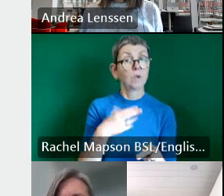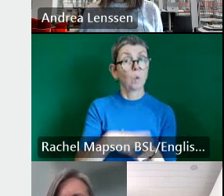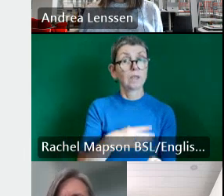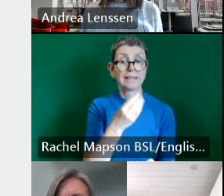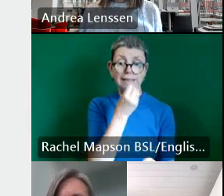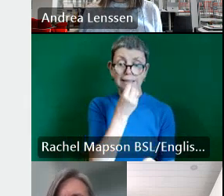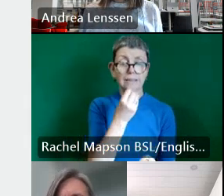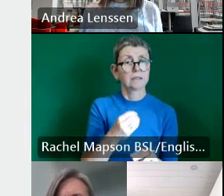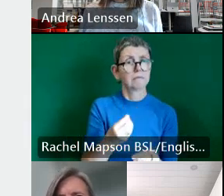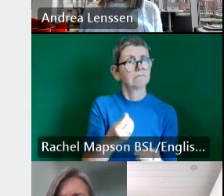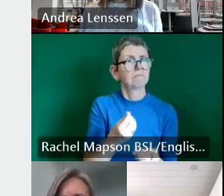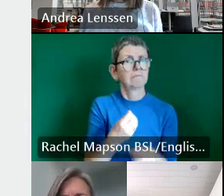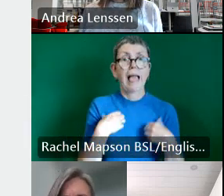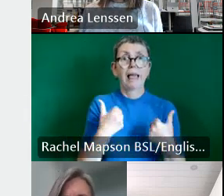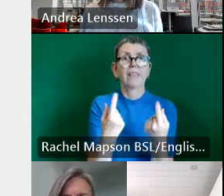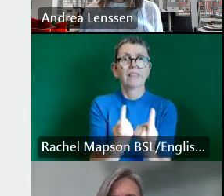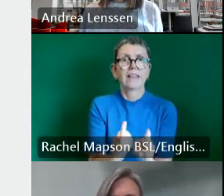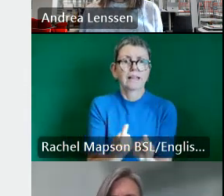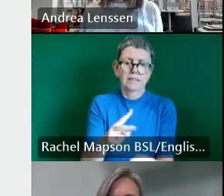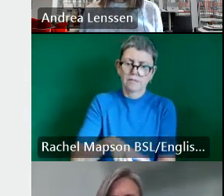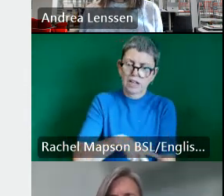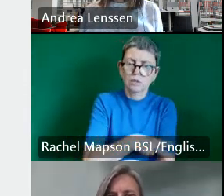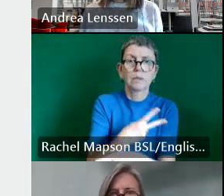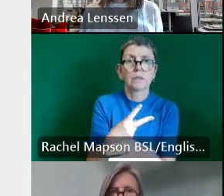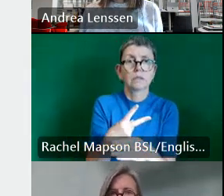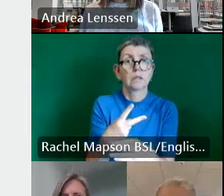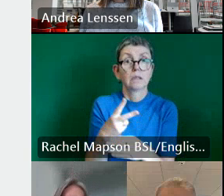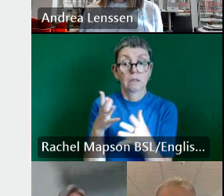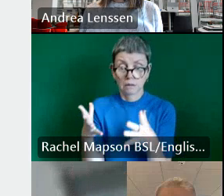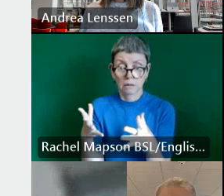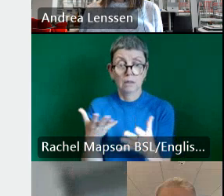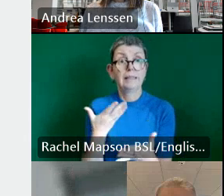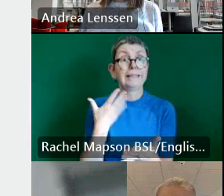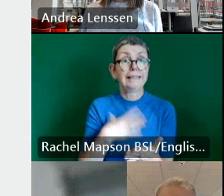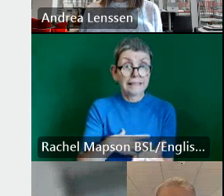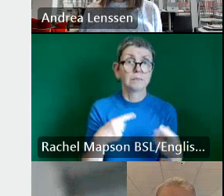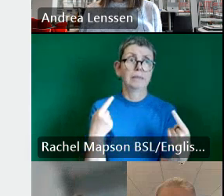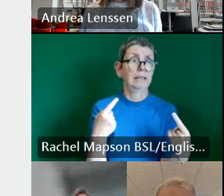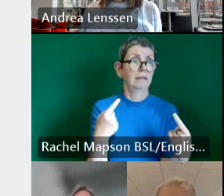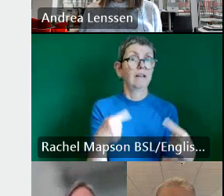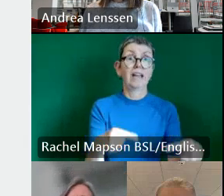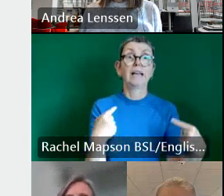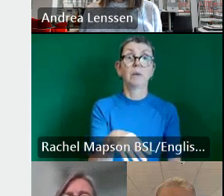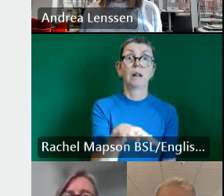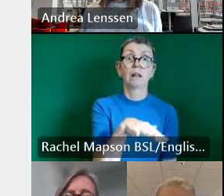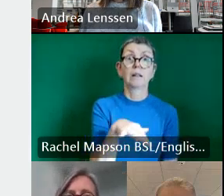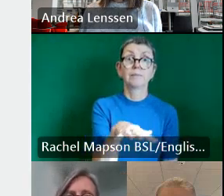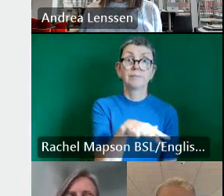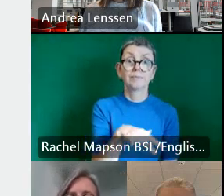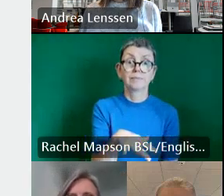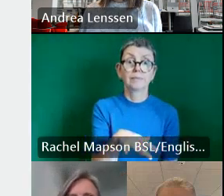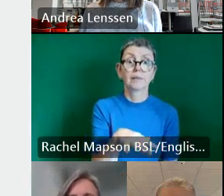vegetables, they need to be made accessible. So this can lead to different